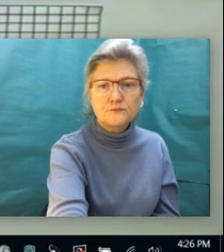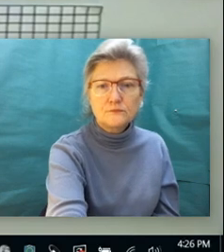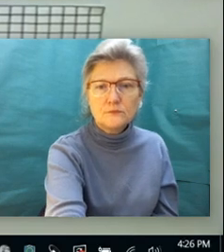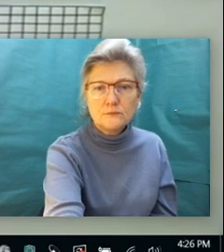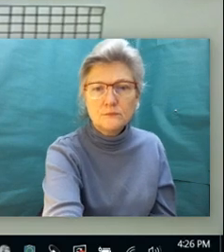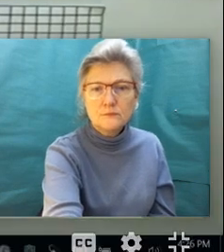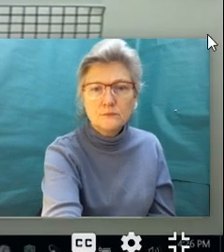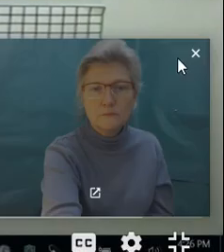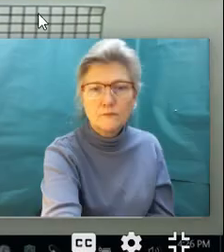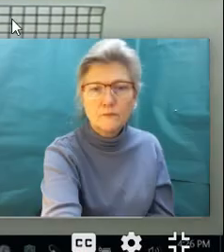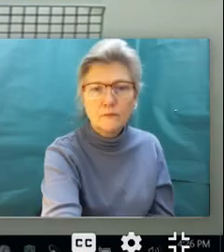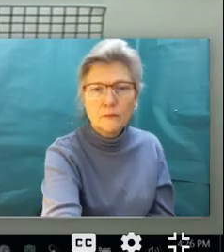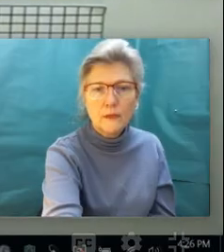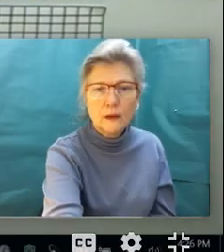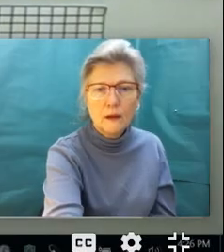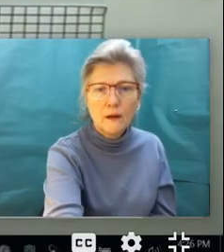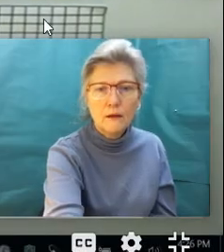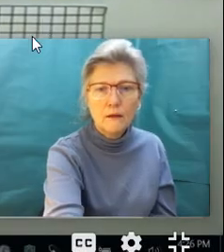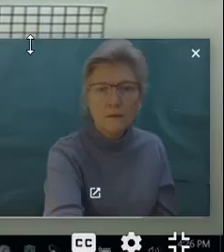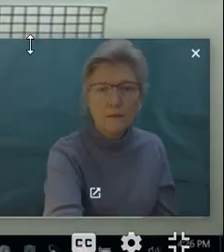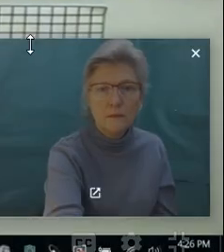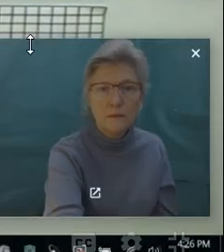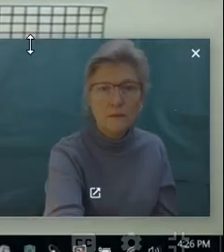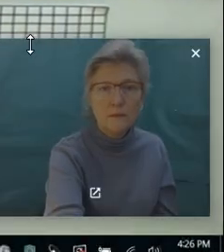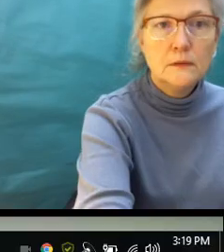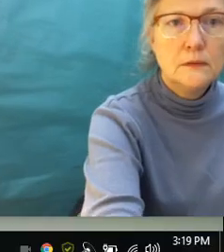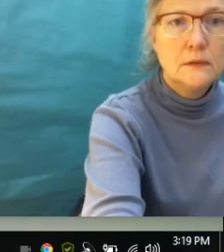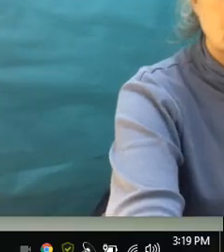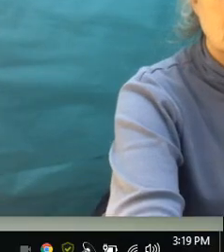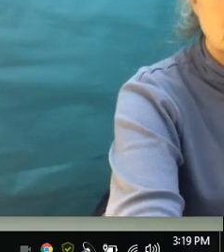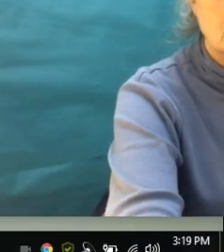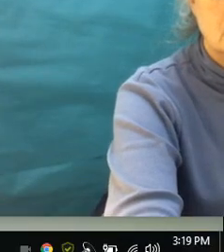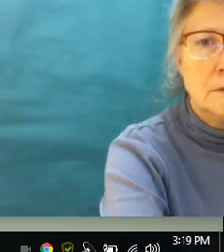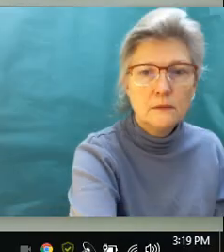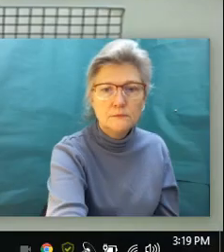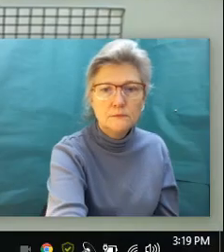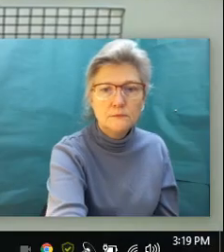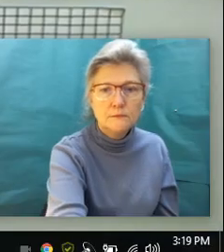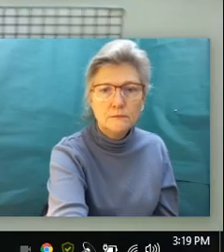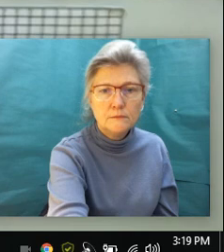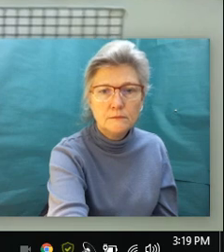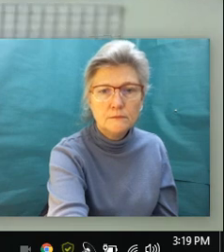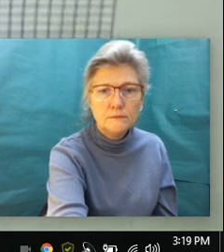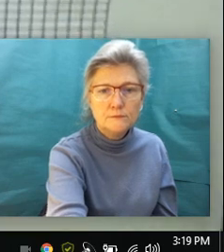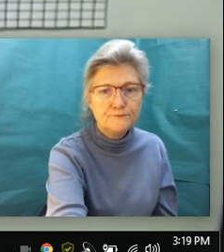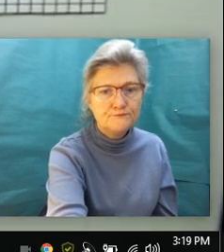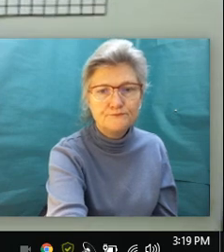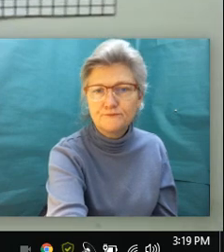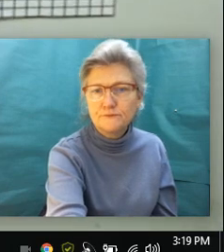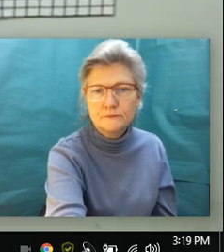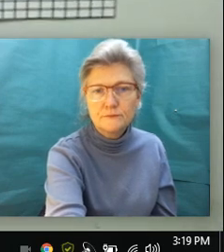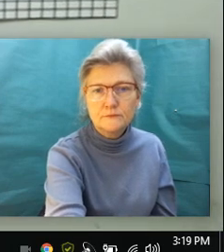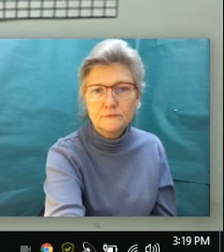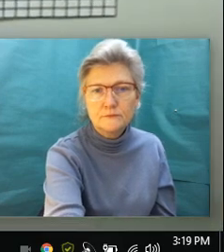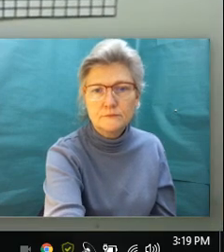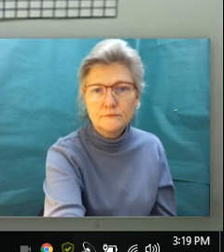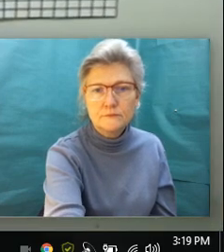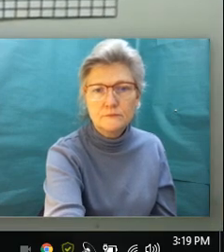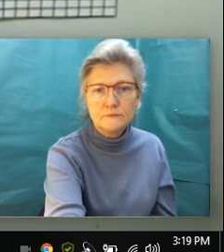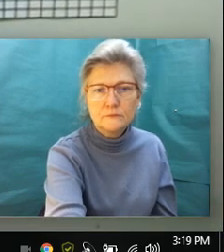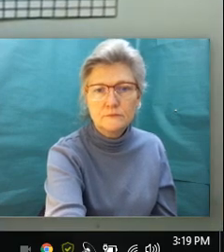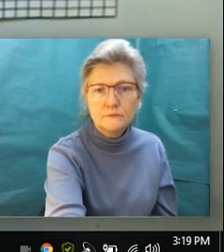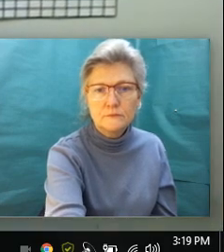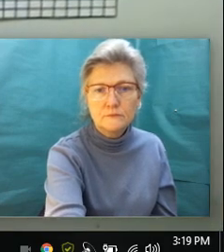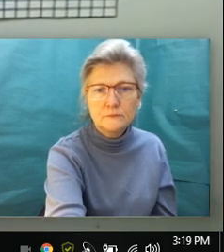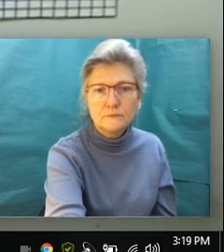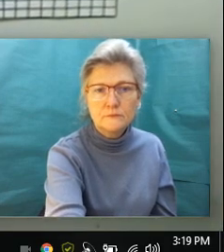out by remembering that our monetary system, right, our system that we use for our